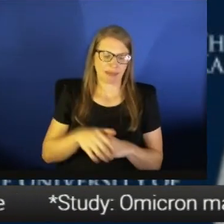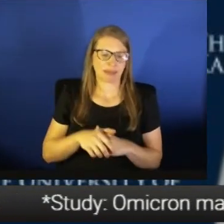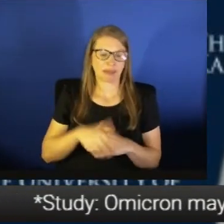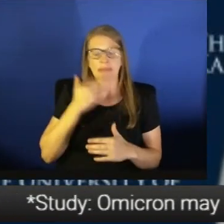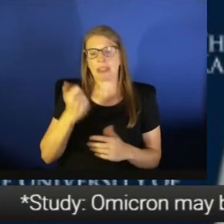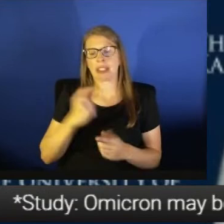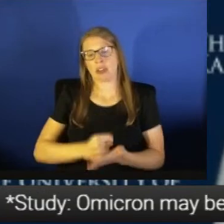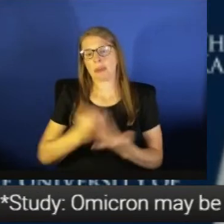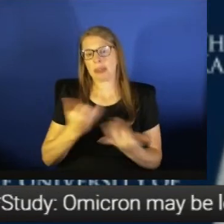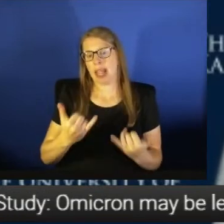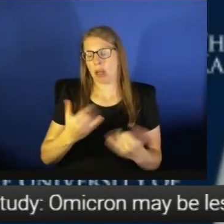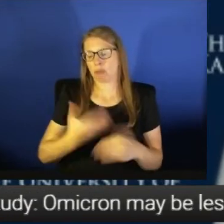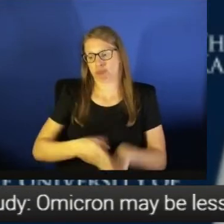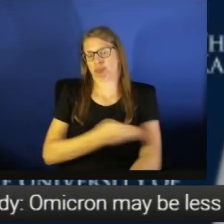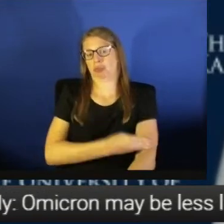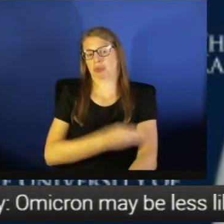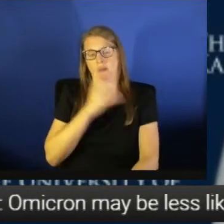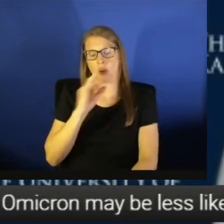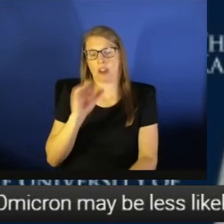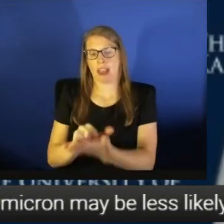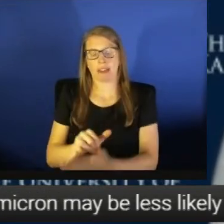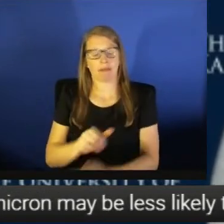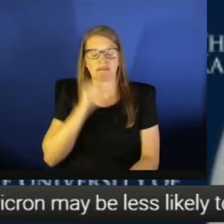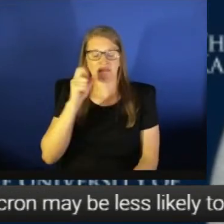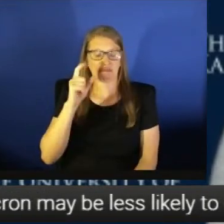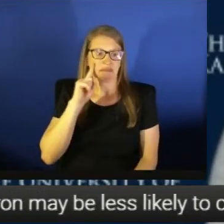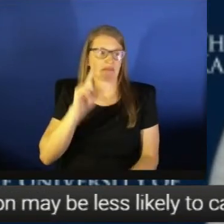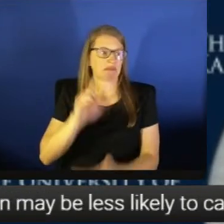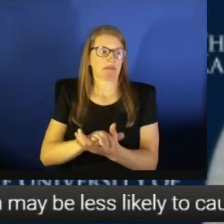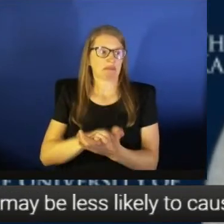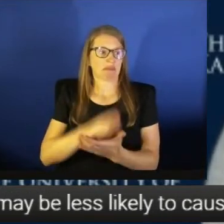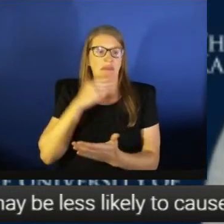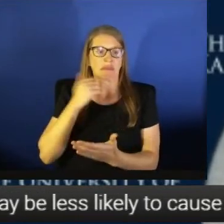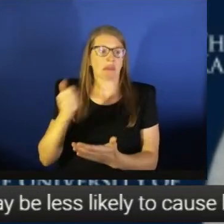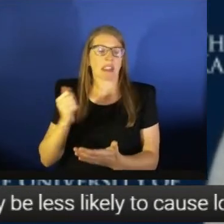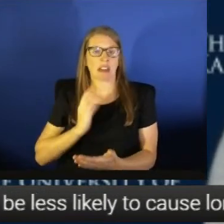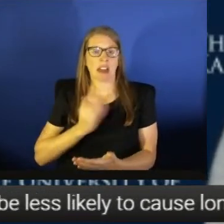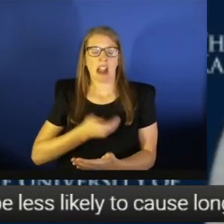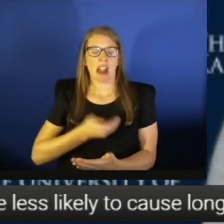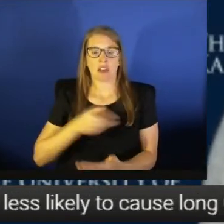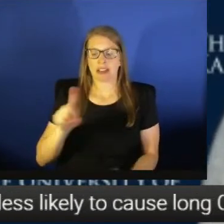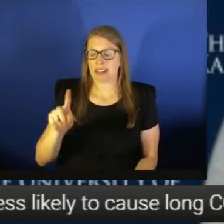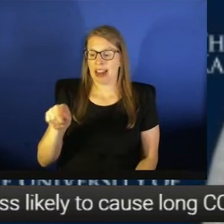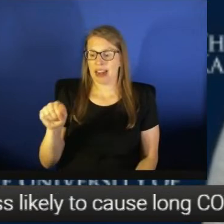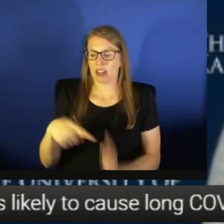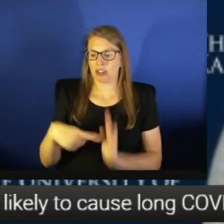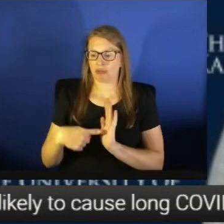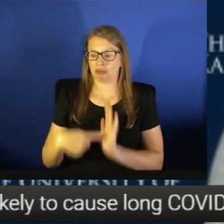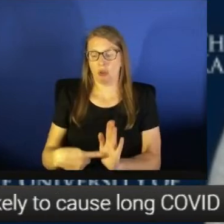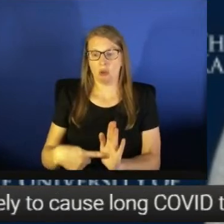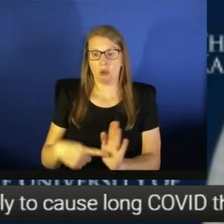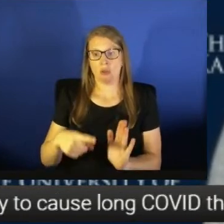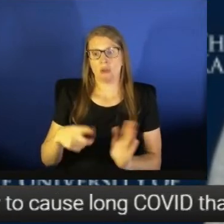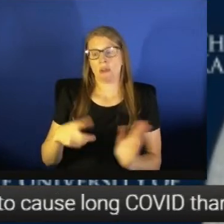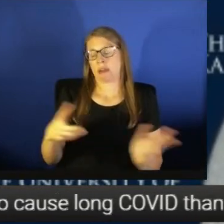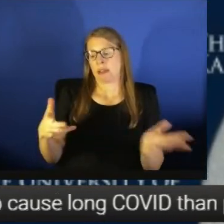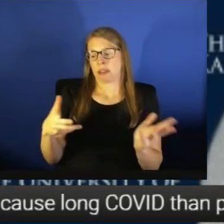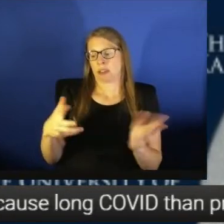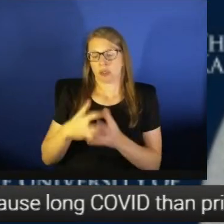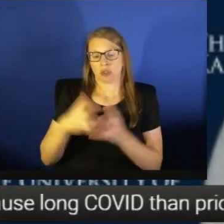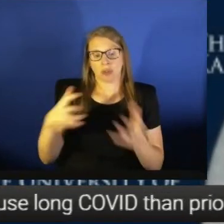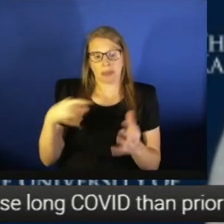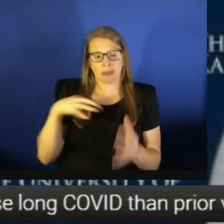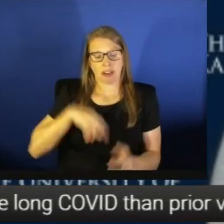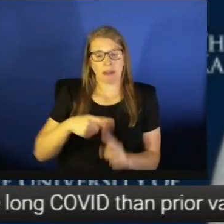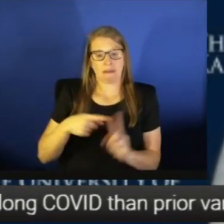therapies now for that. I don't believe that the best of our data showed really too much benefit